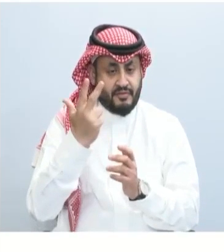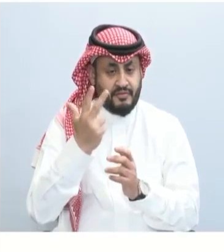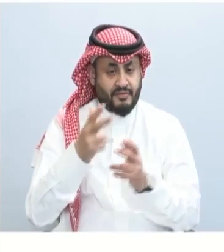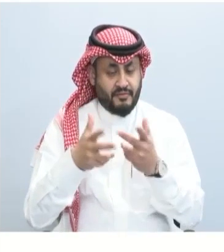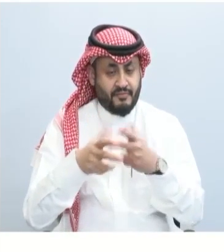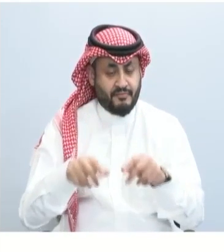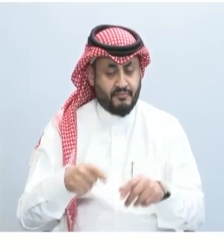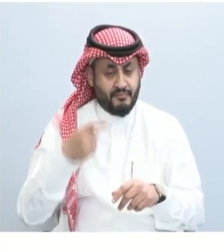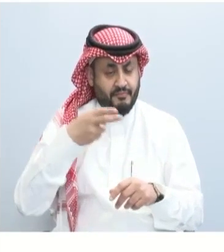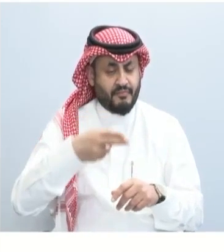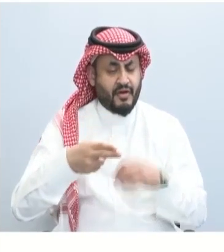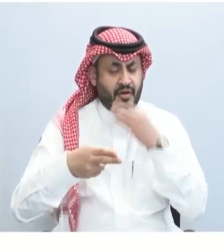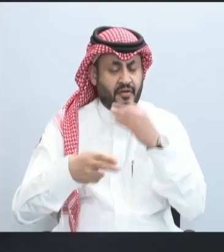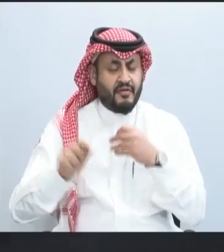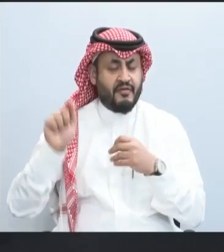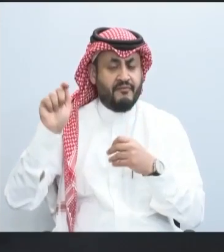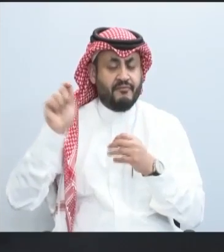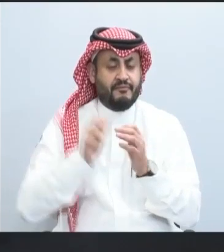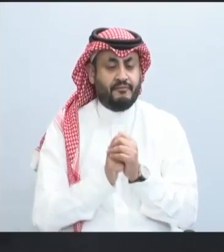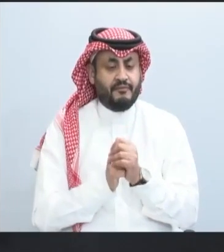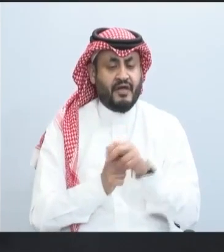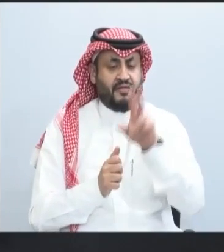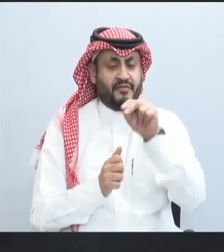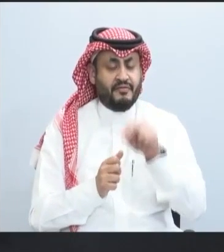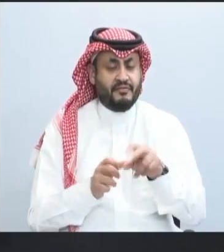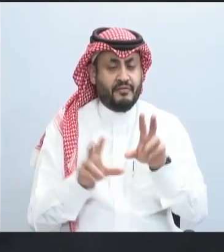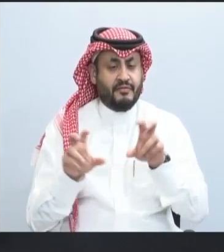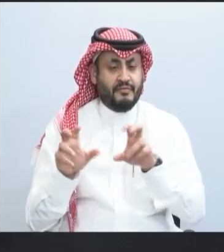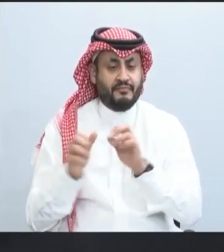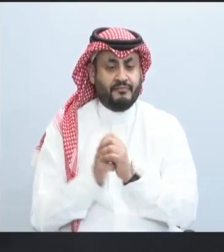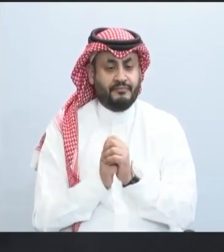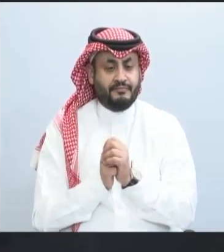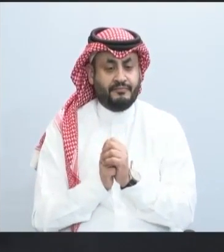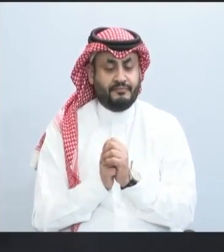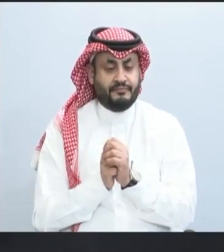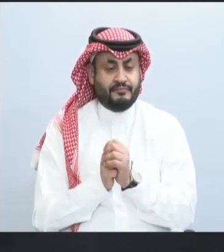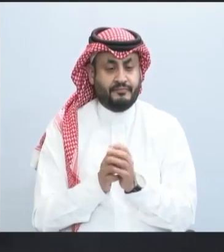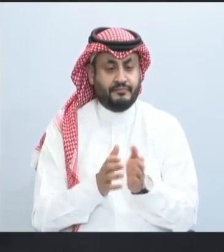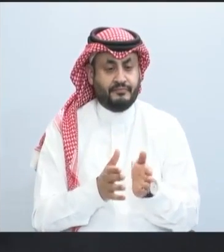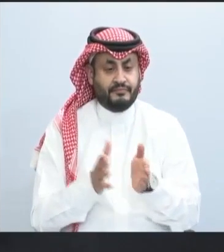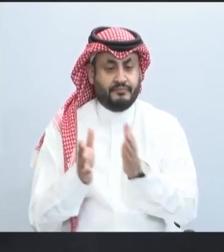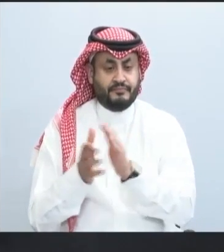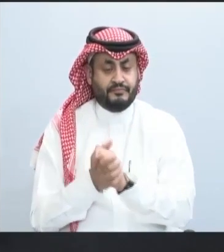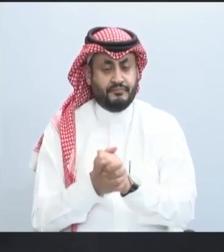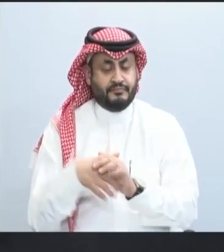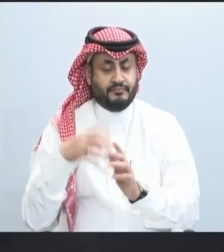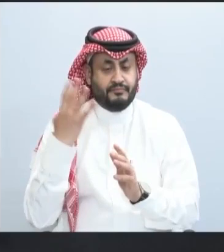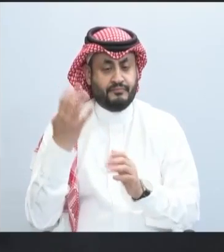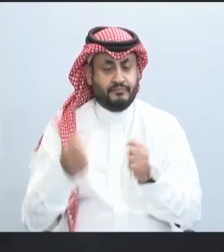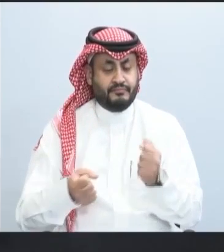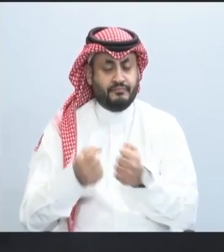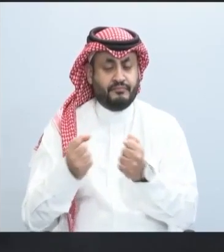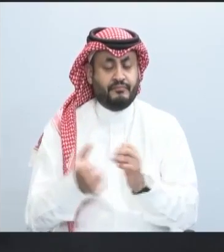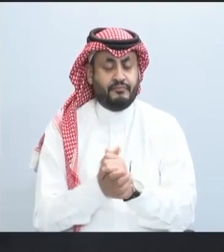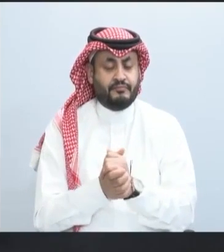with the same sound and even with the same letters. And as for the fourth exercise